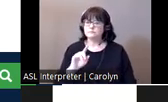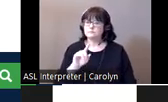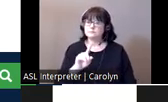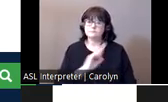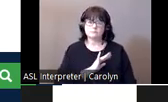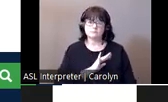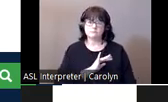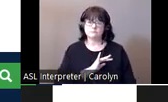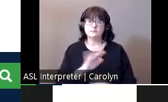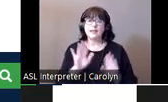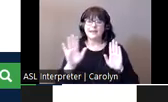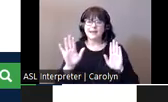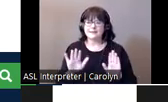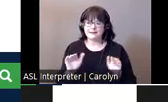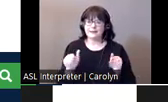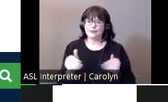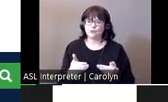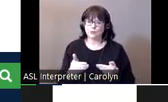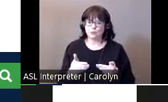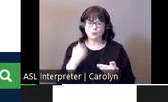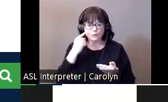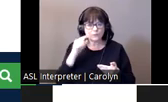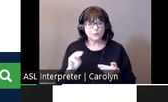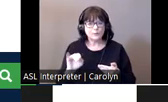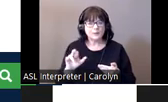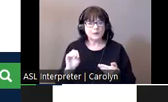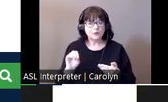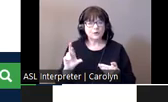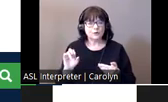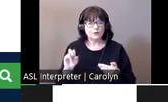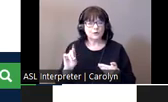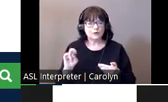micro-credentials. And that's why I decided to pull a lot of pieces out of it for today's session.